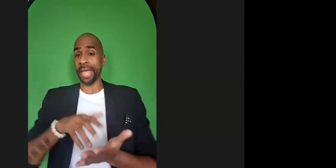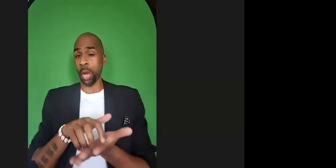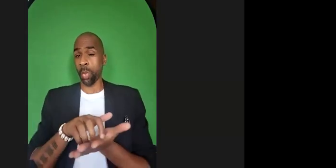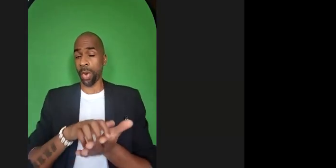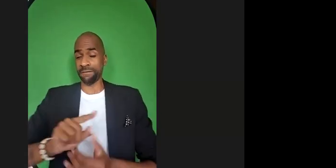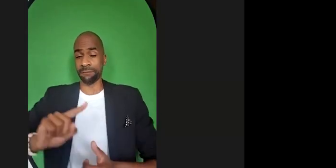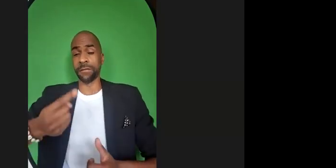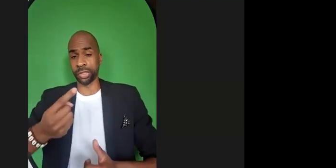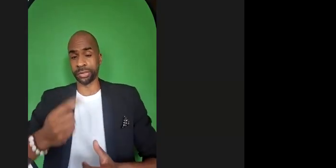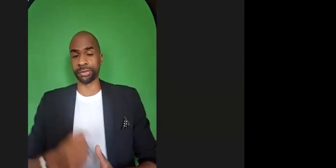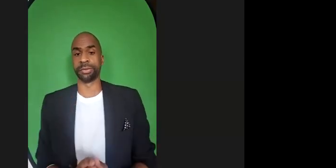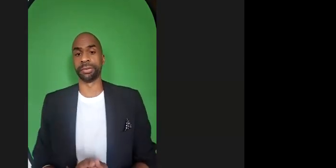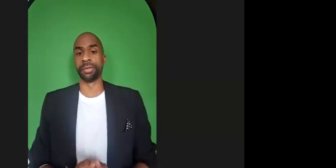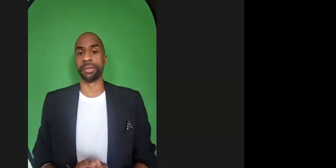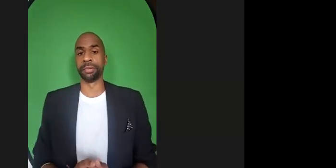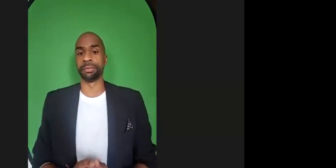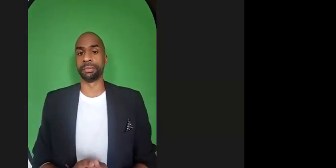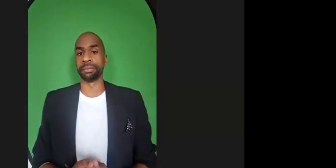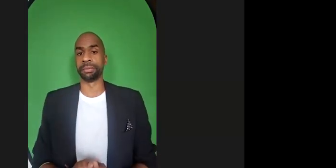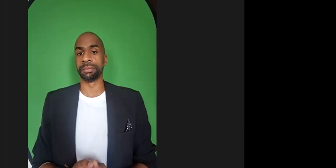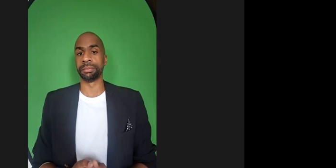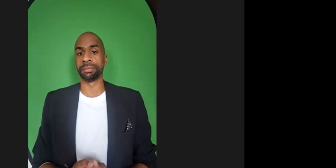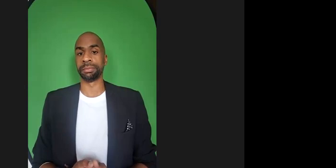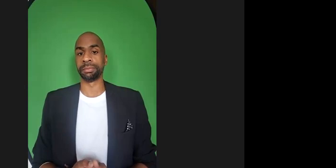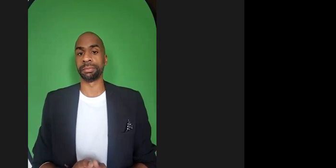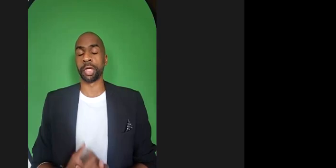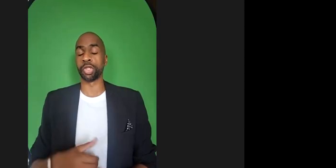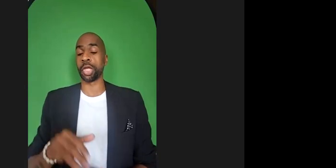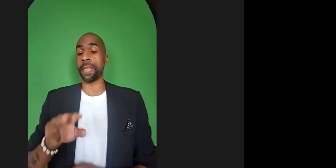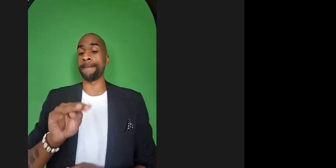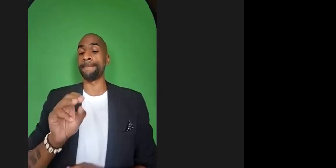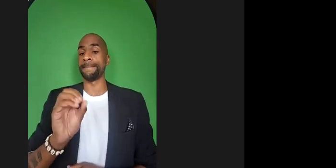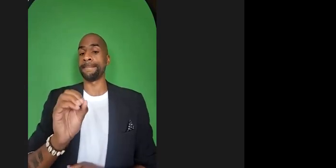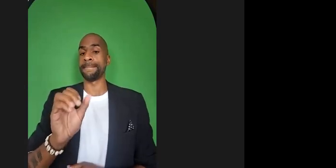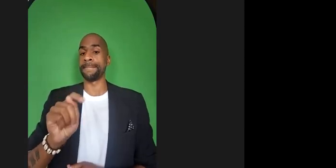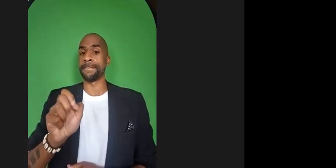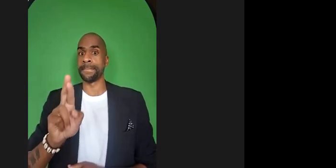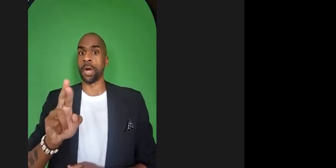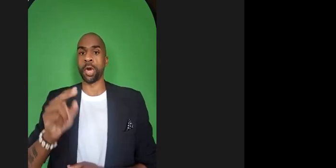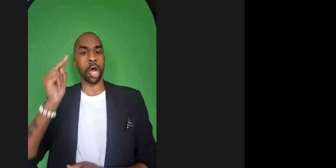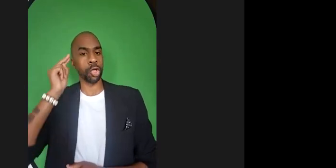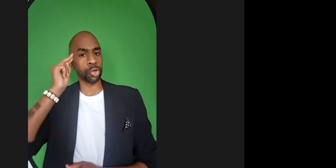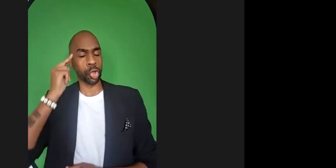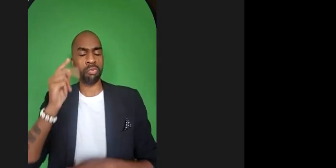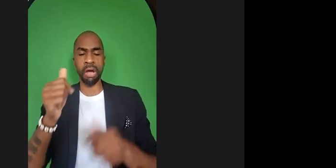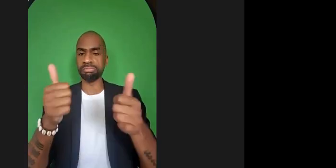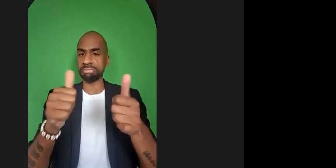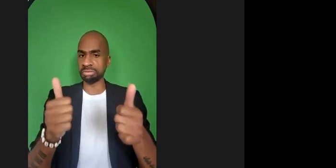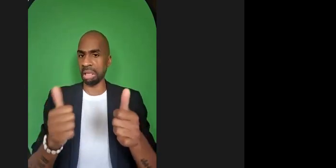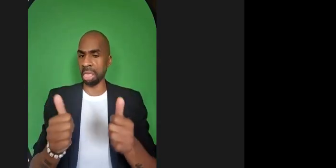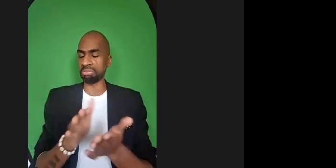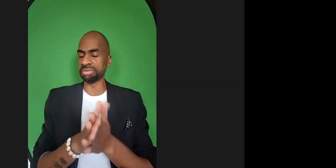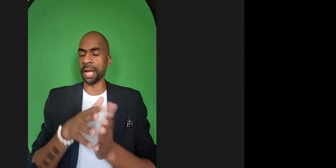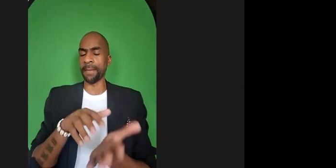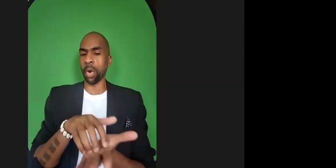in short, all of these, because of the loss of the motor neurons, all of these muscle groups can become weak, and ultimately, in